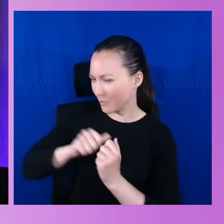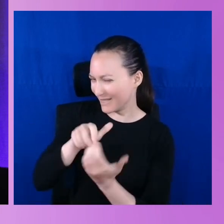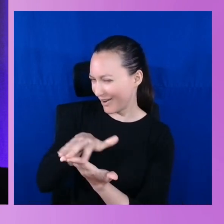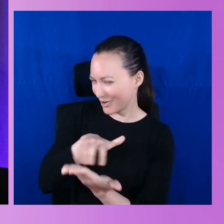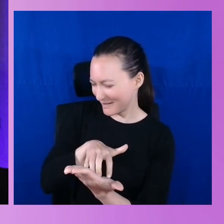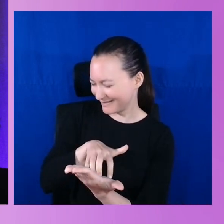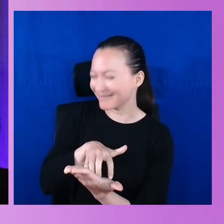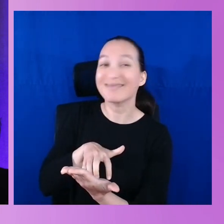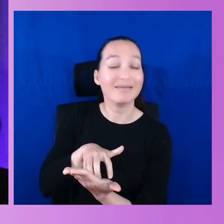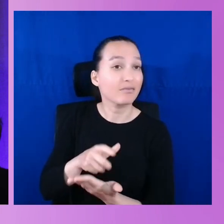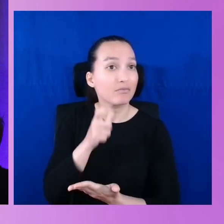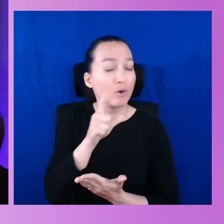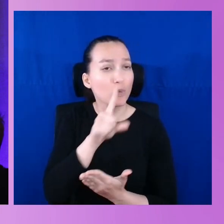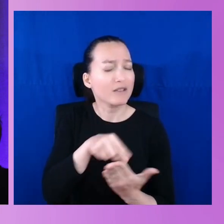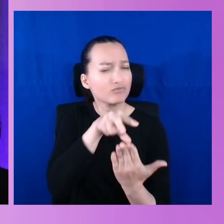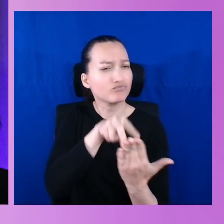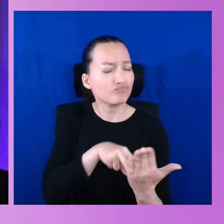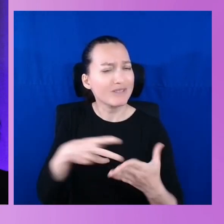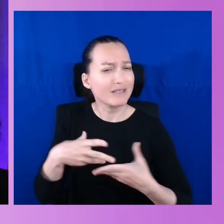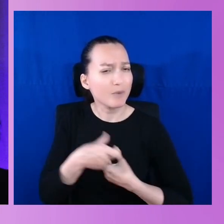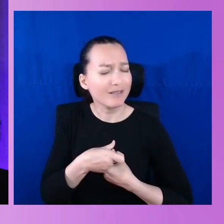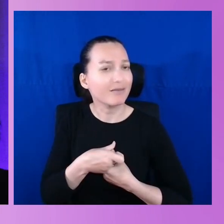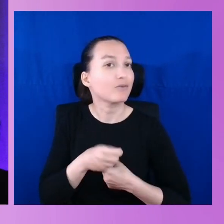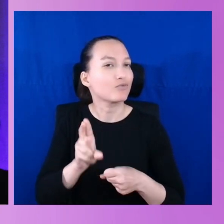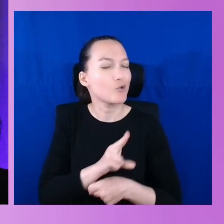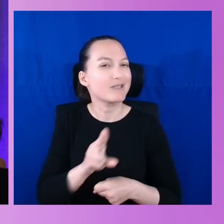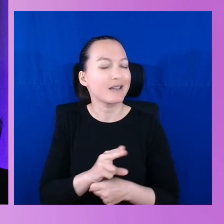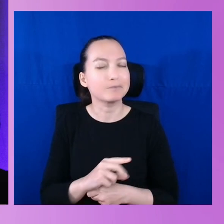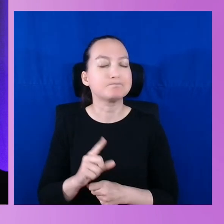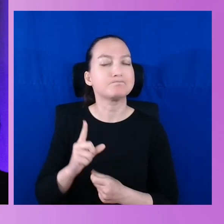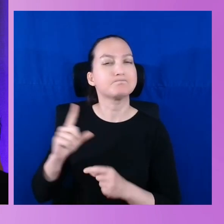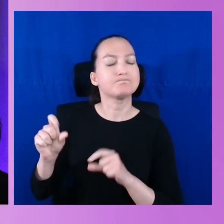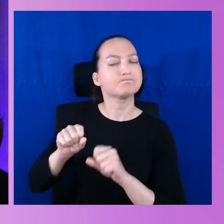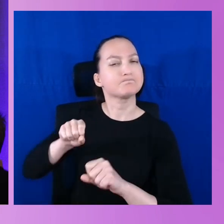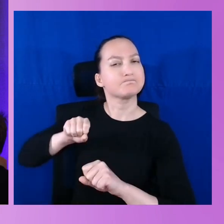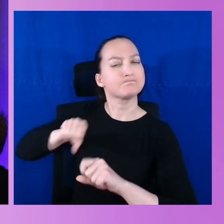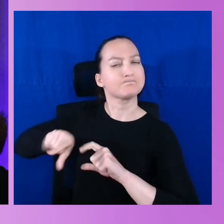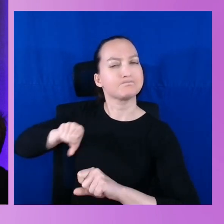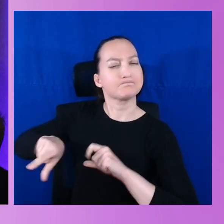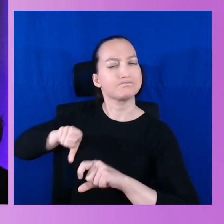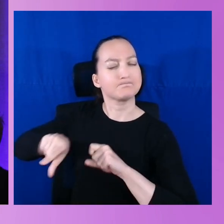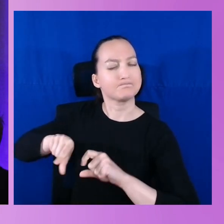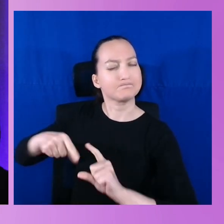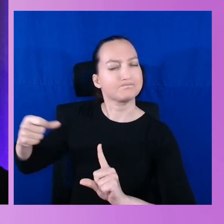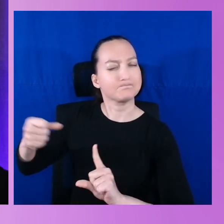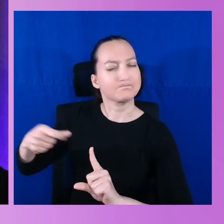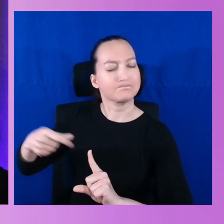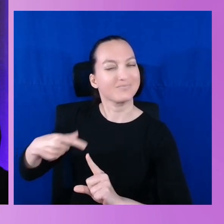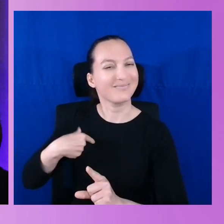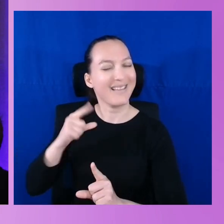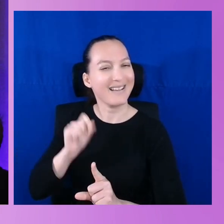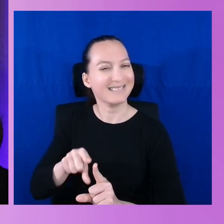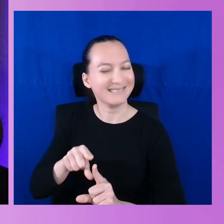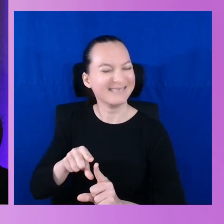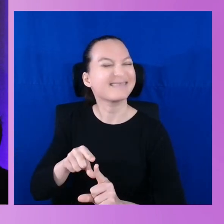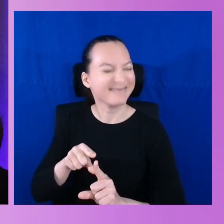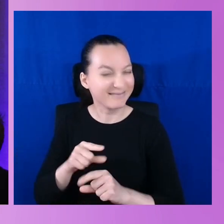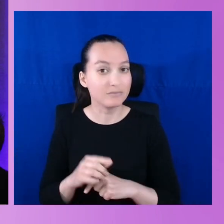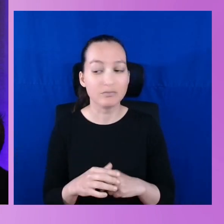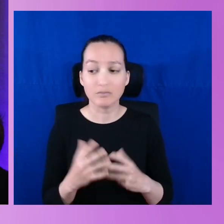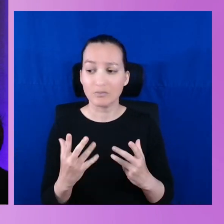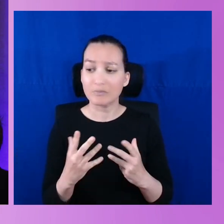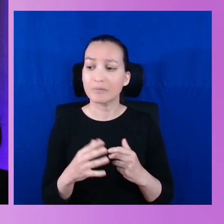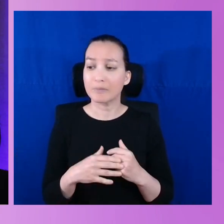than just reading the summary, he uses it more like a Q&A tool to go back and forth and ask his questions. So that's one